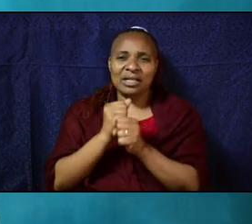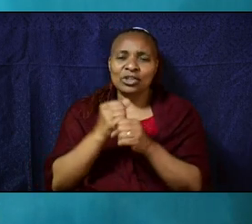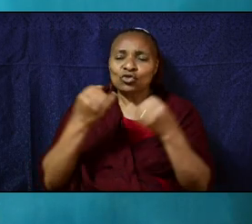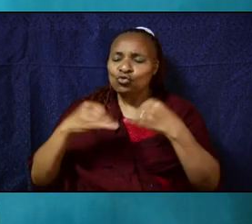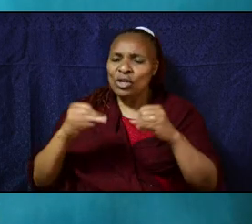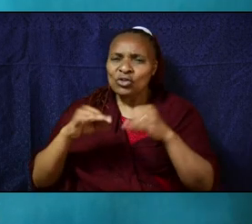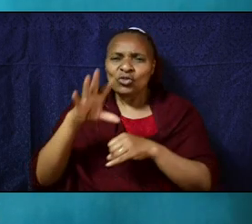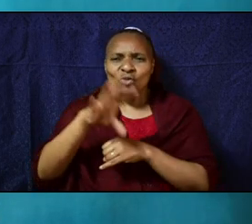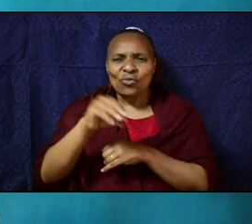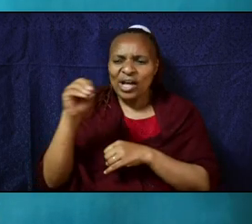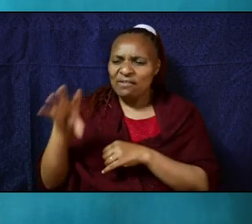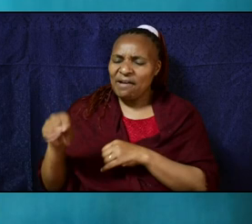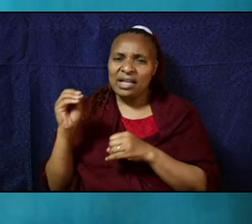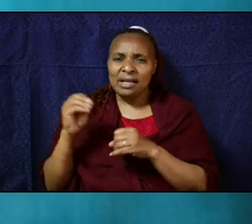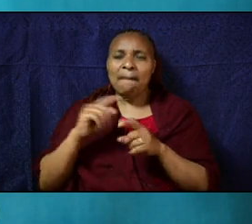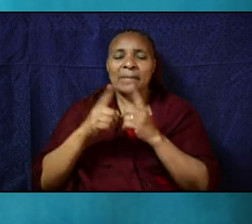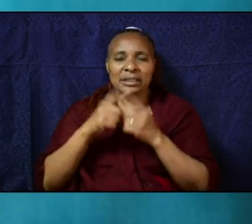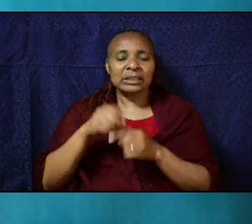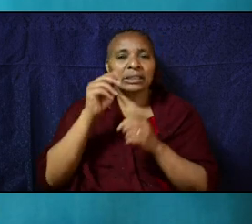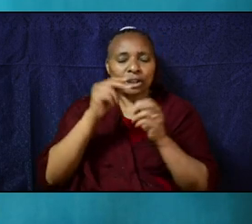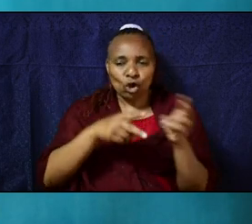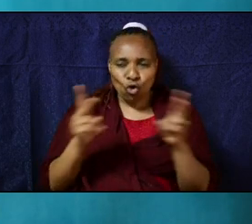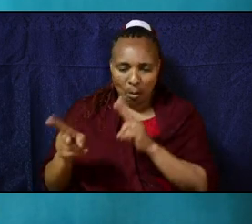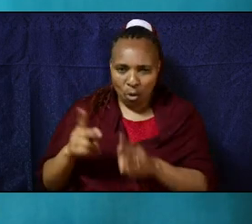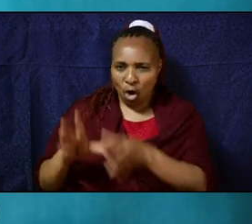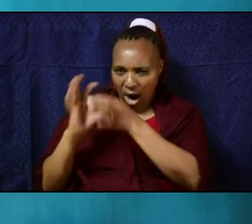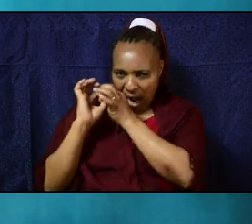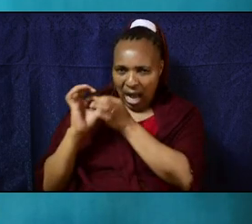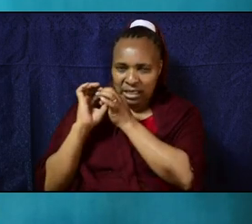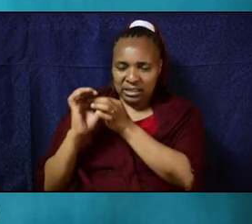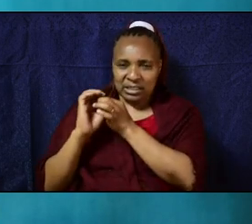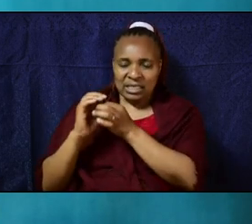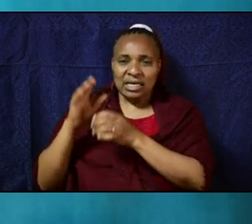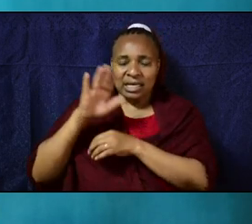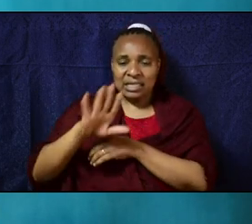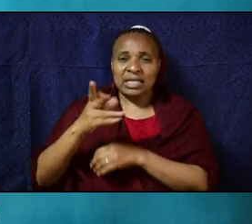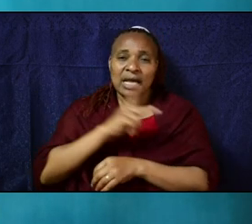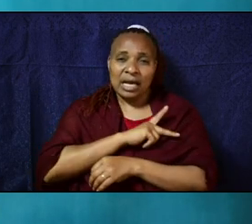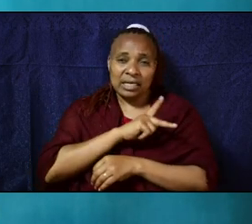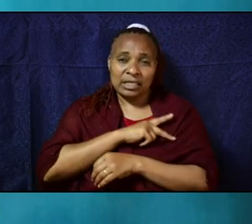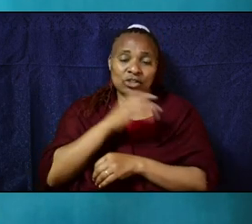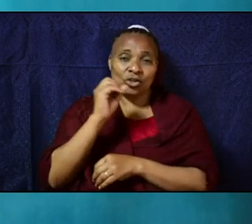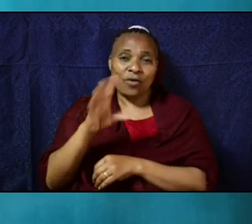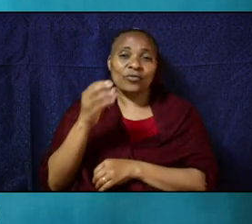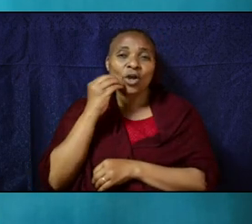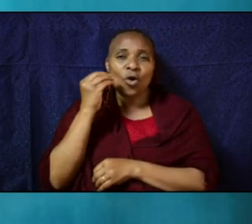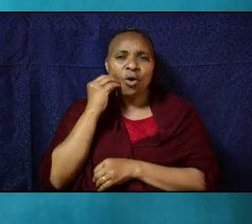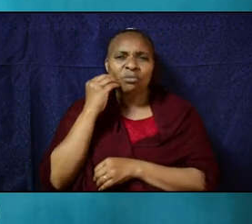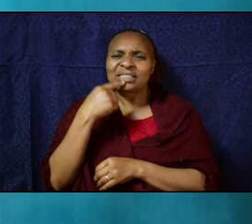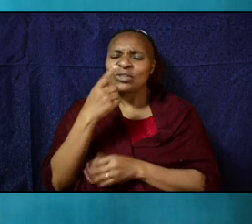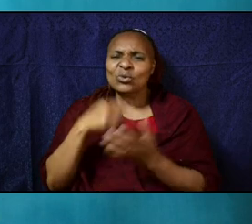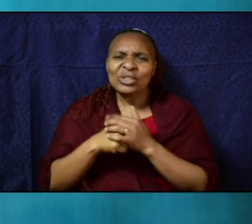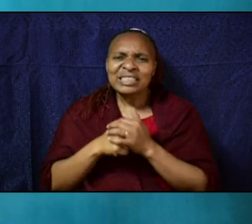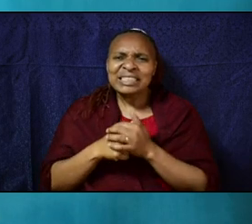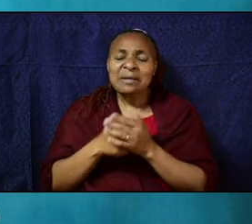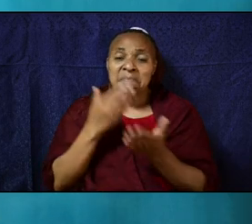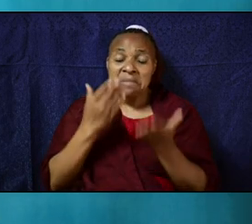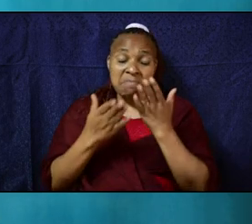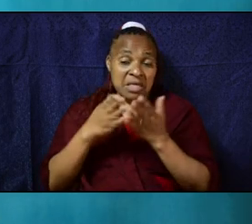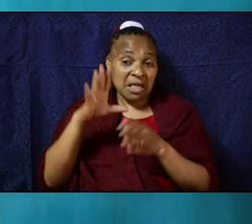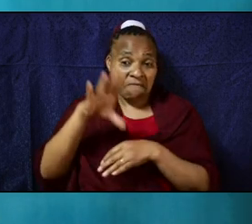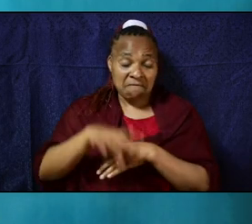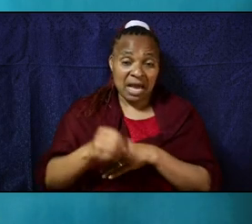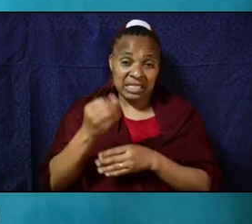to find, but since he was accustomed to courtesy and kindness in the home, he said, maybe if I find someone